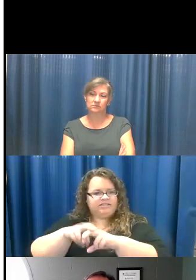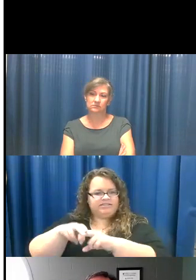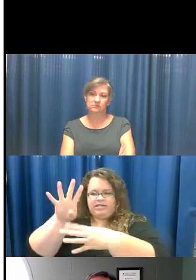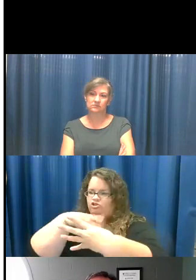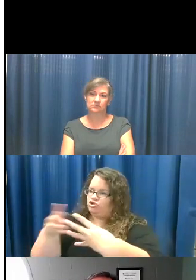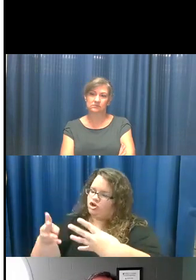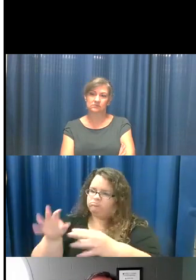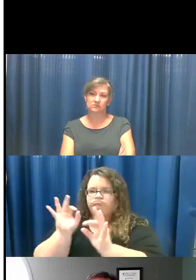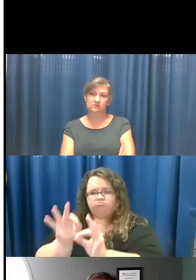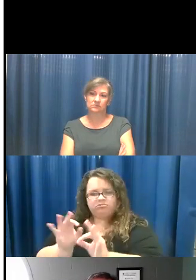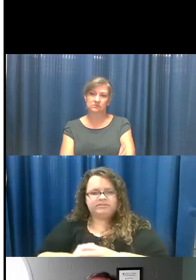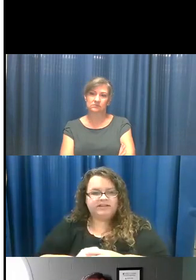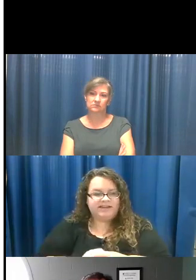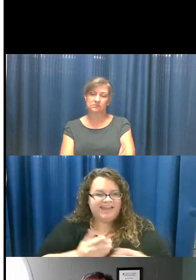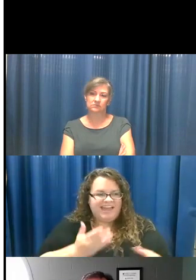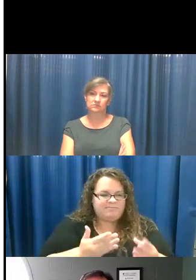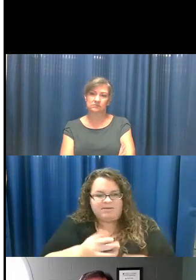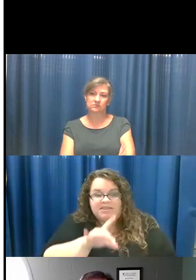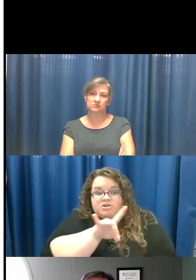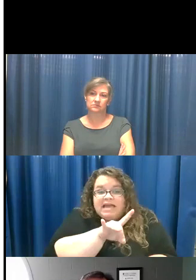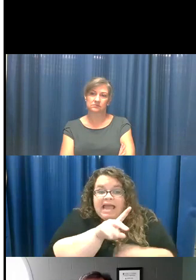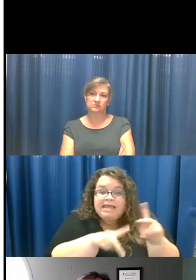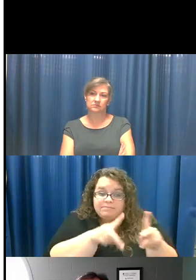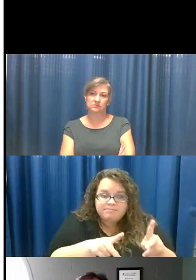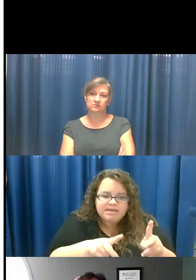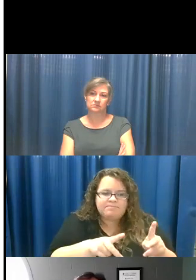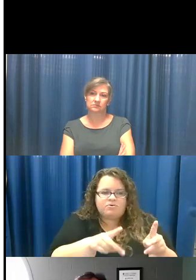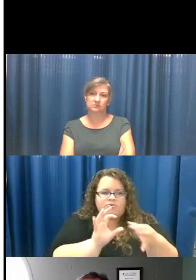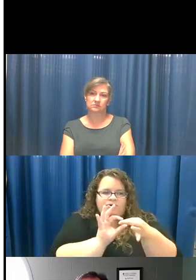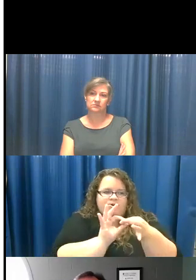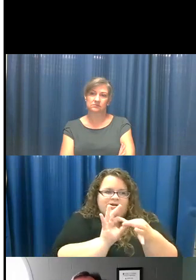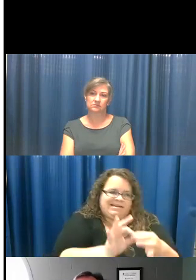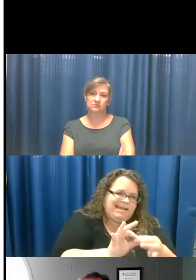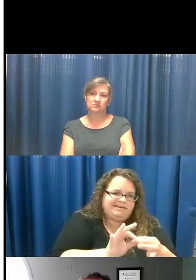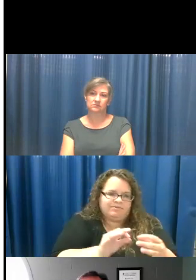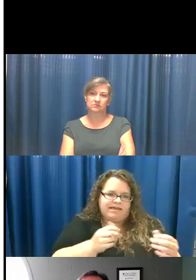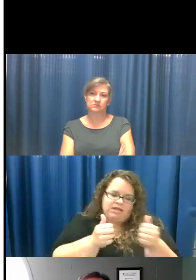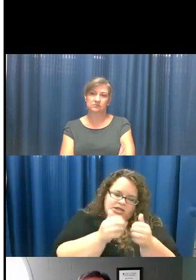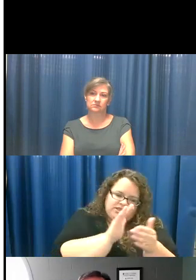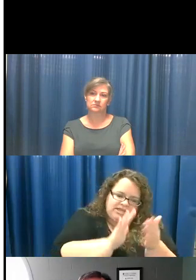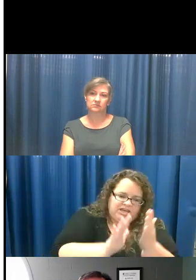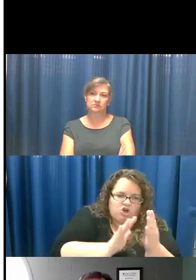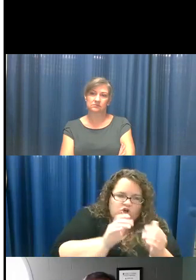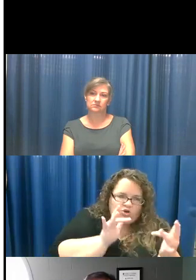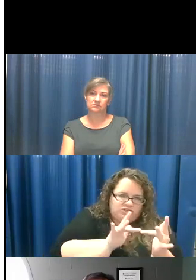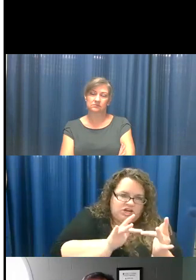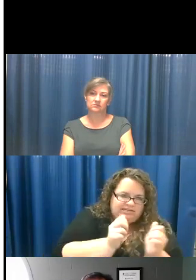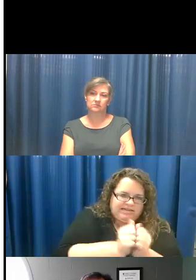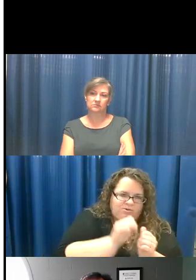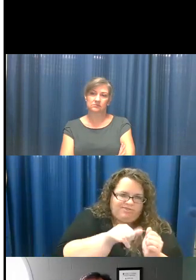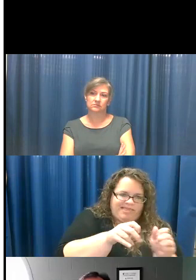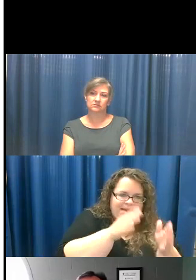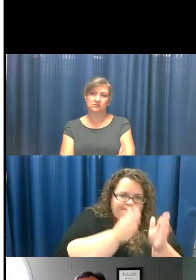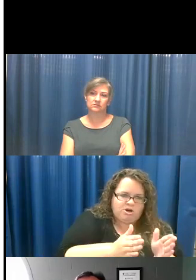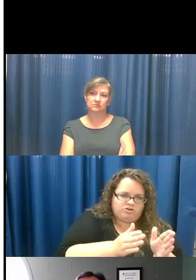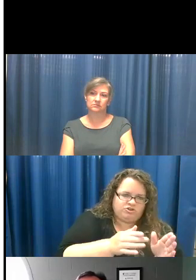would be considered to be in close contact with the person who tested positive. And all of this will also depend somewhat on vaccination